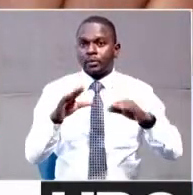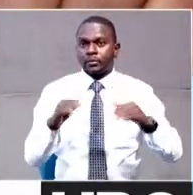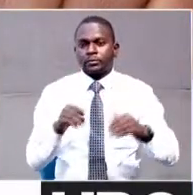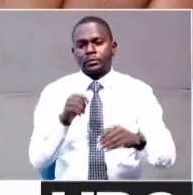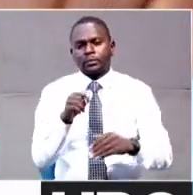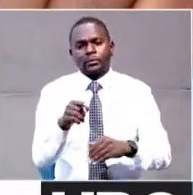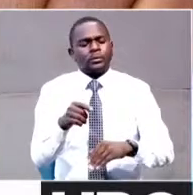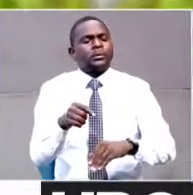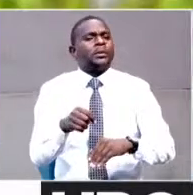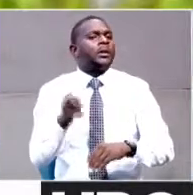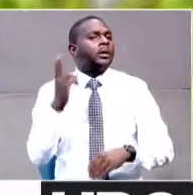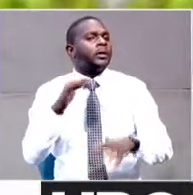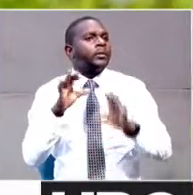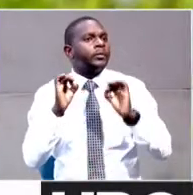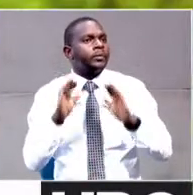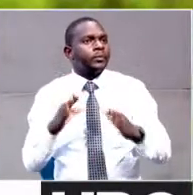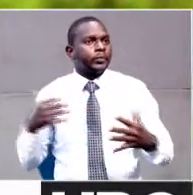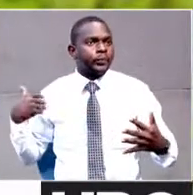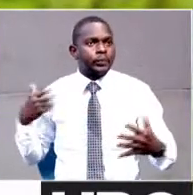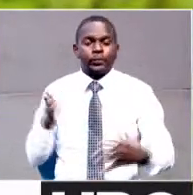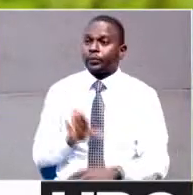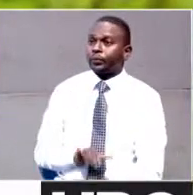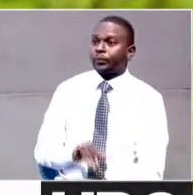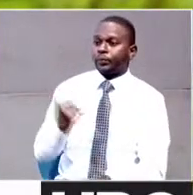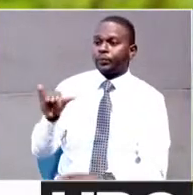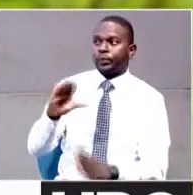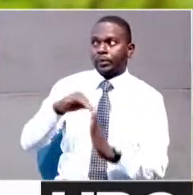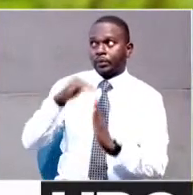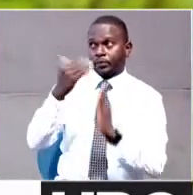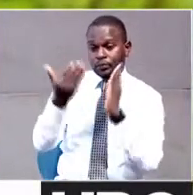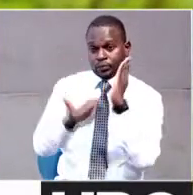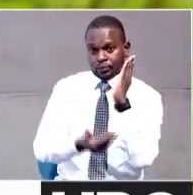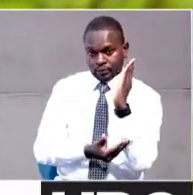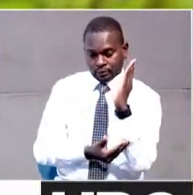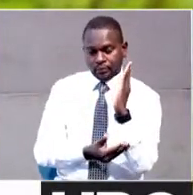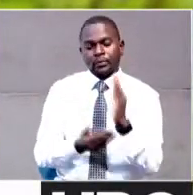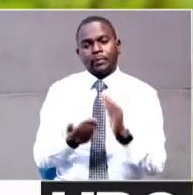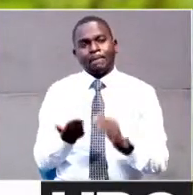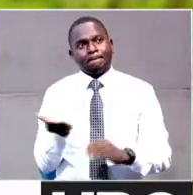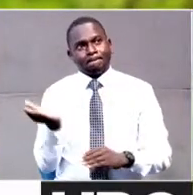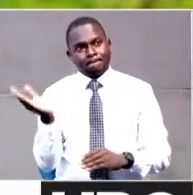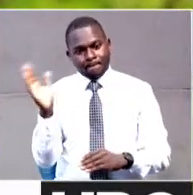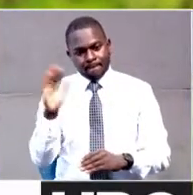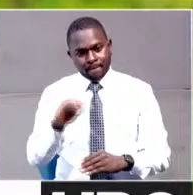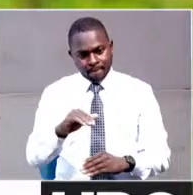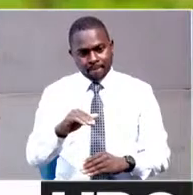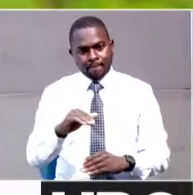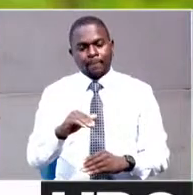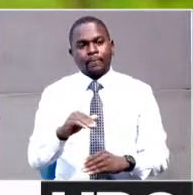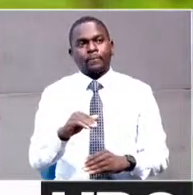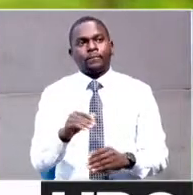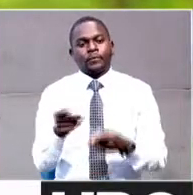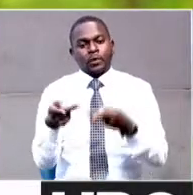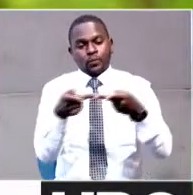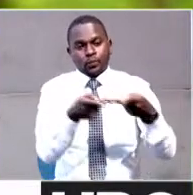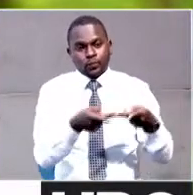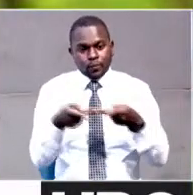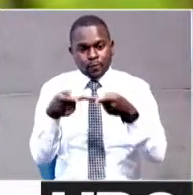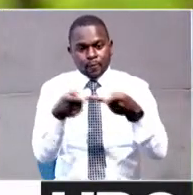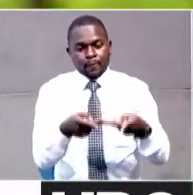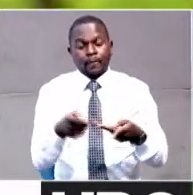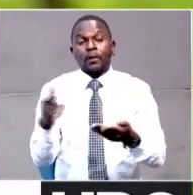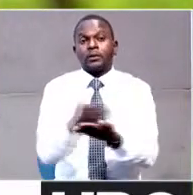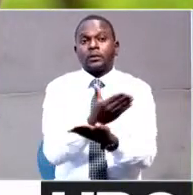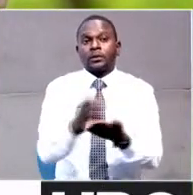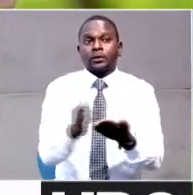not heard from her since her departure. Then came the bombshell in this audio that she shared with